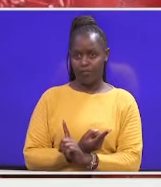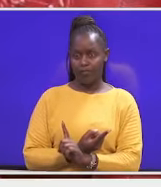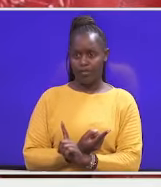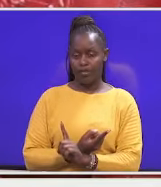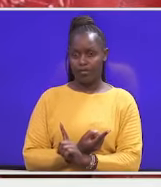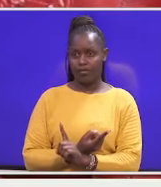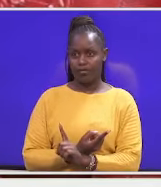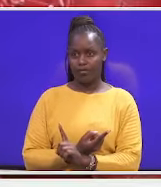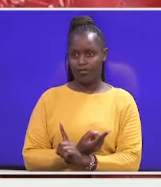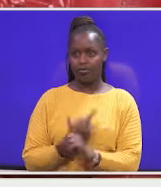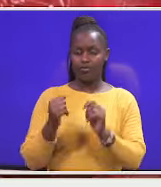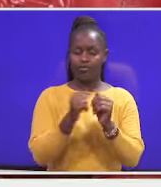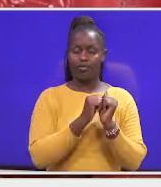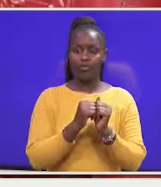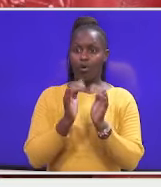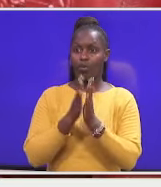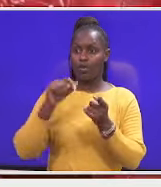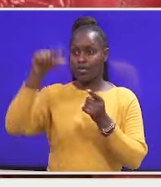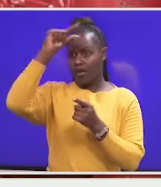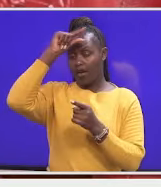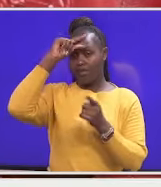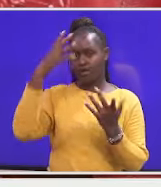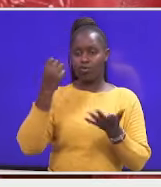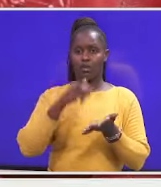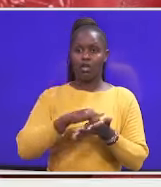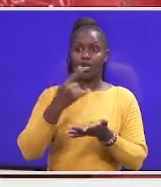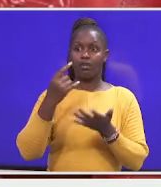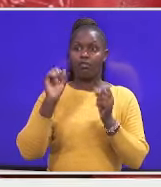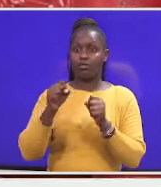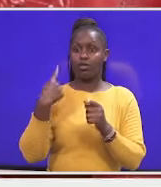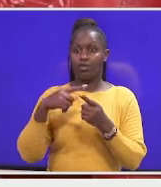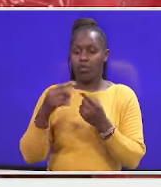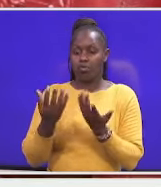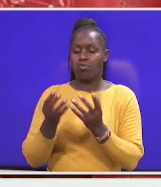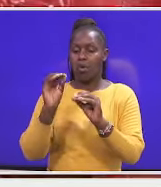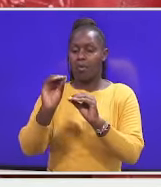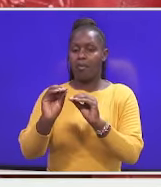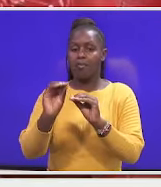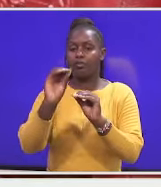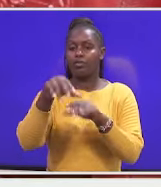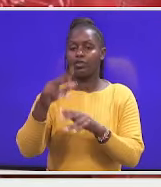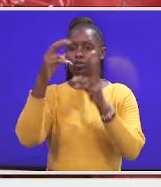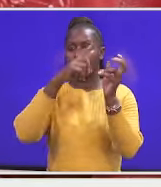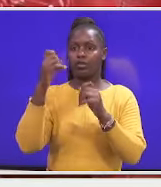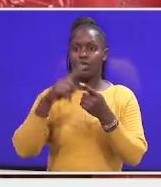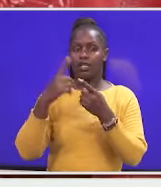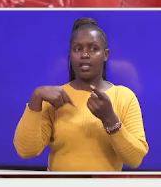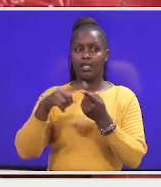in liaison with the government so that we can put the matters in security in the no drift